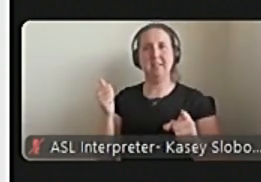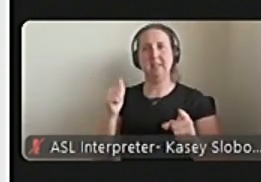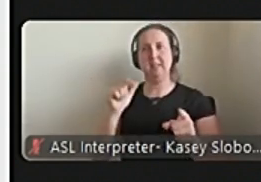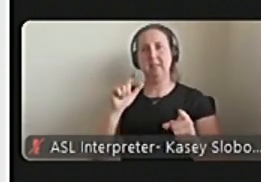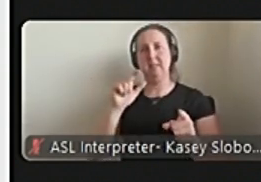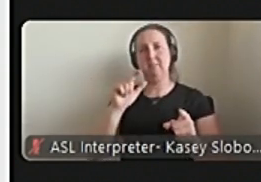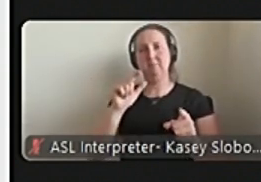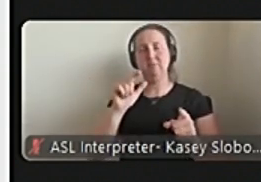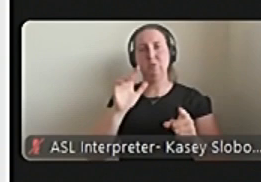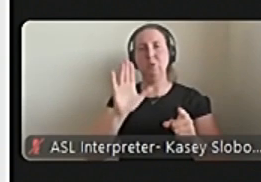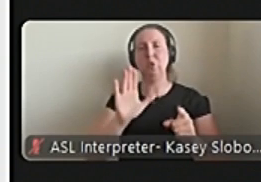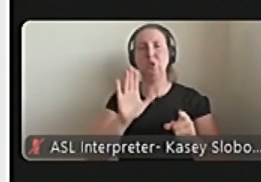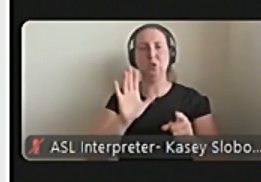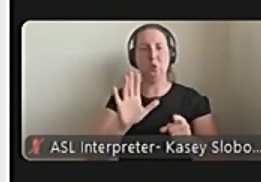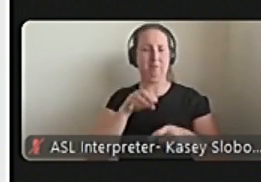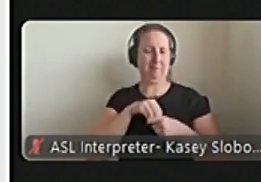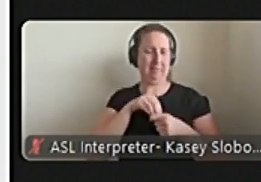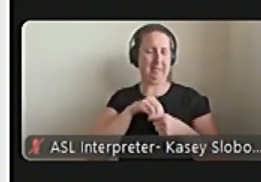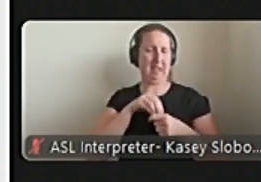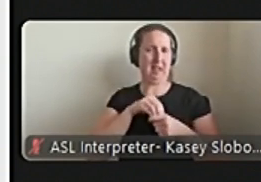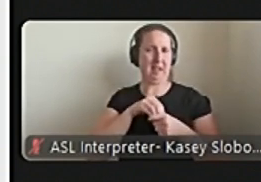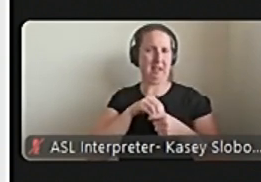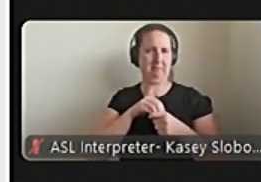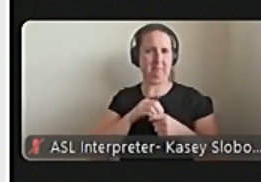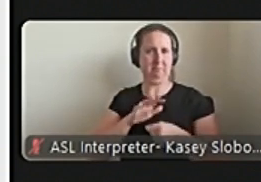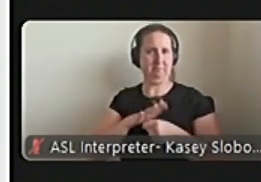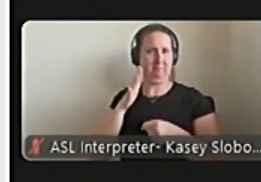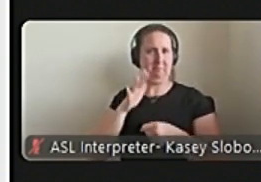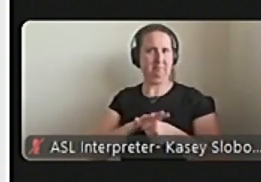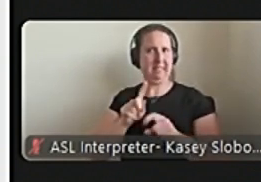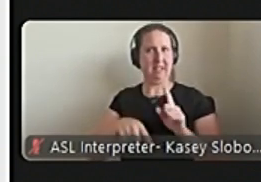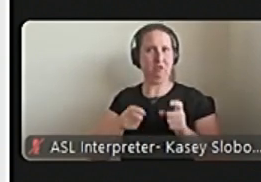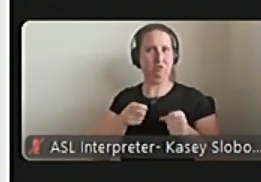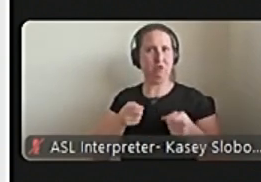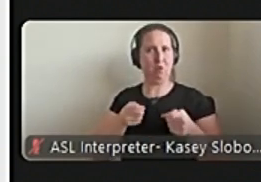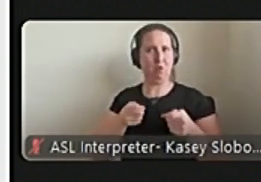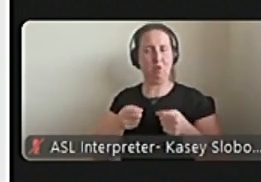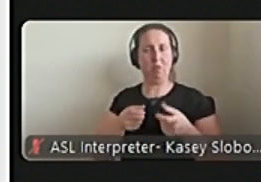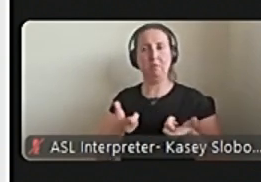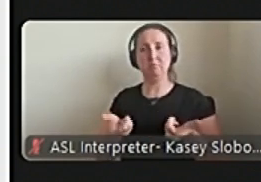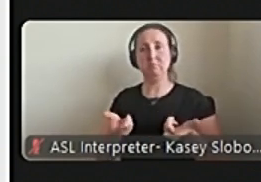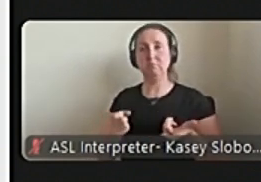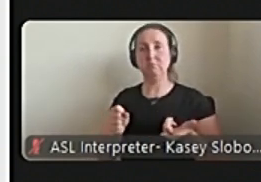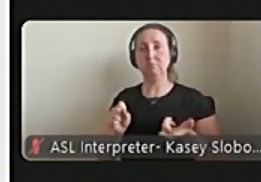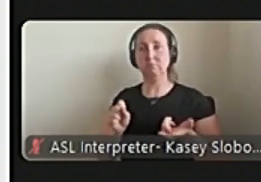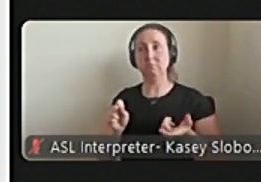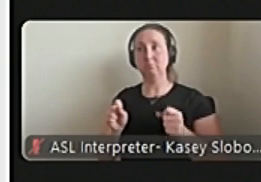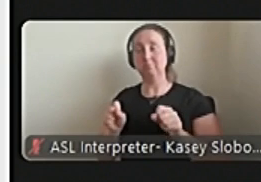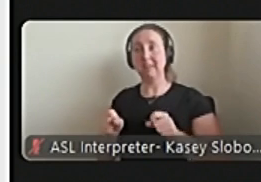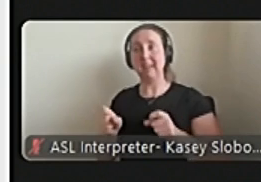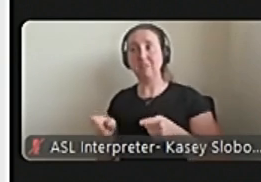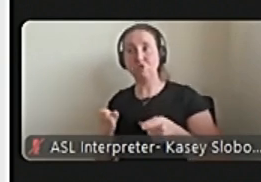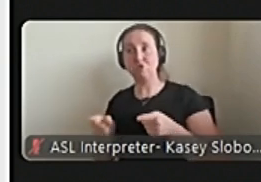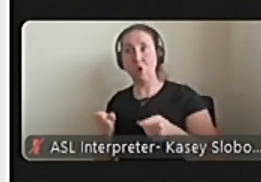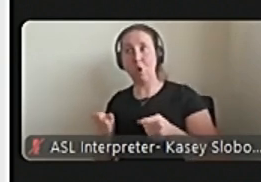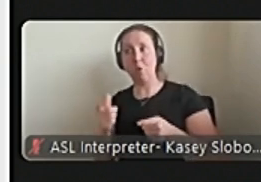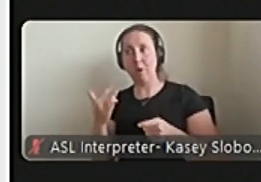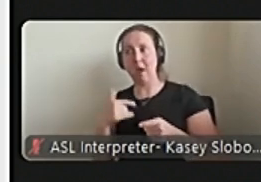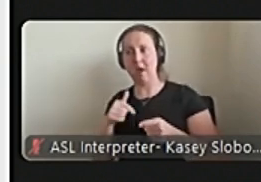that. We can control it because environments put us in boxes to say, you go to work and you do this, and you